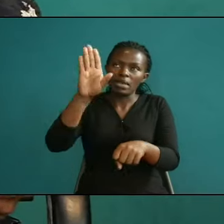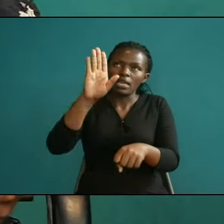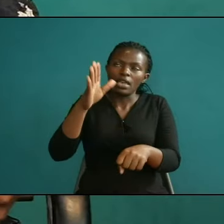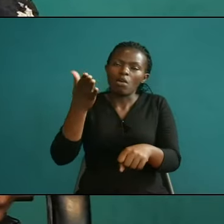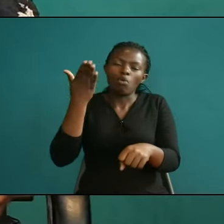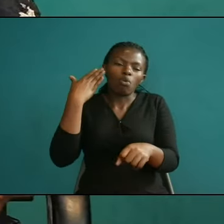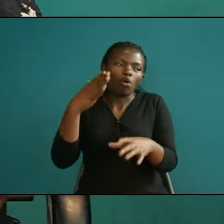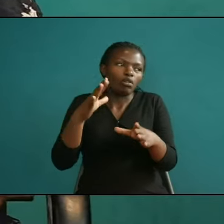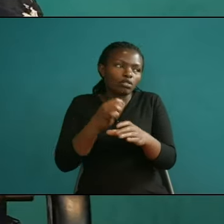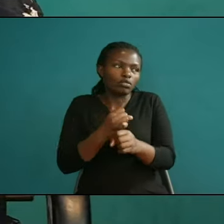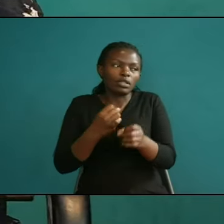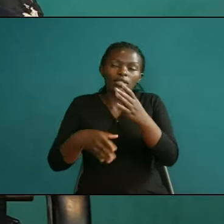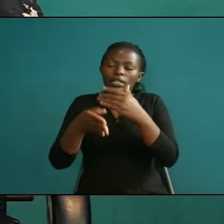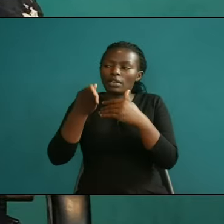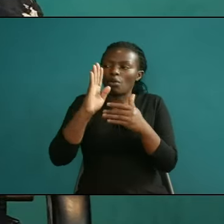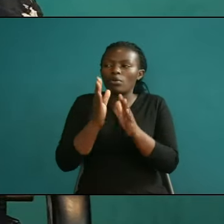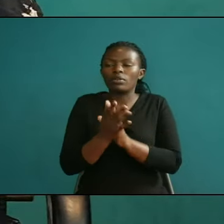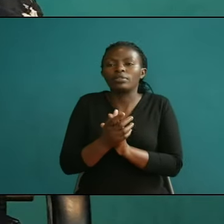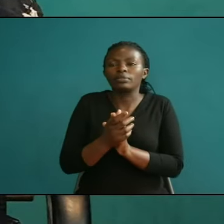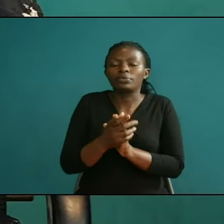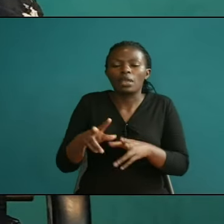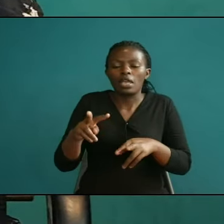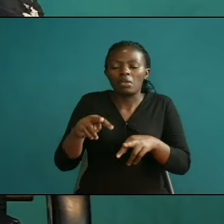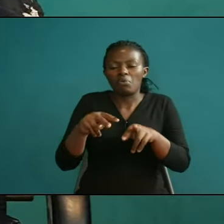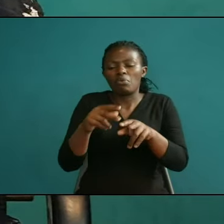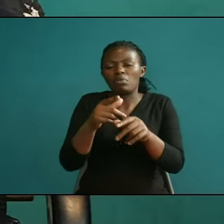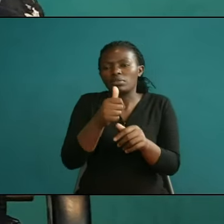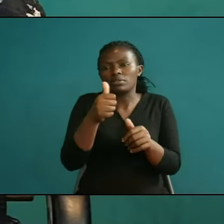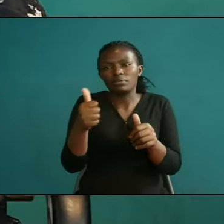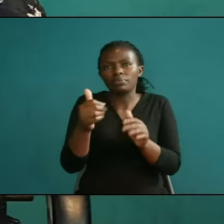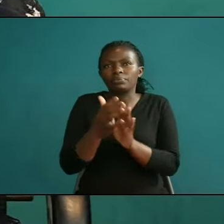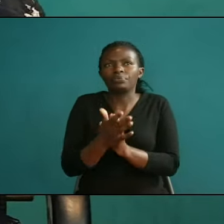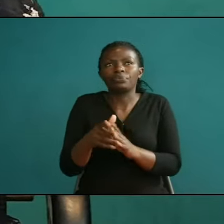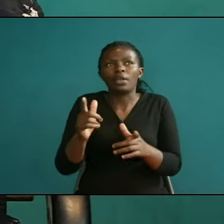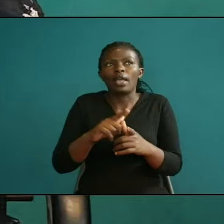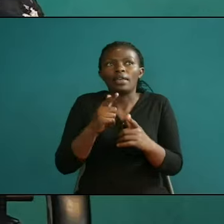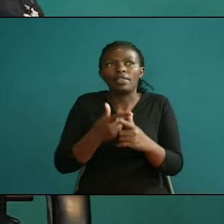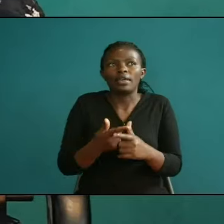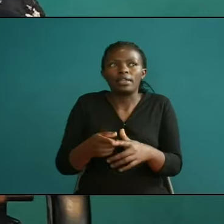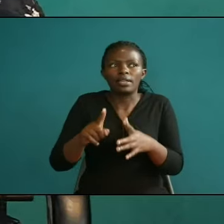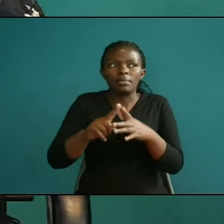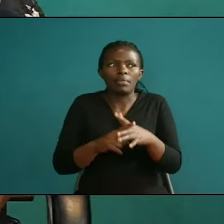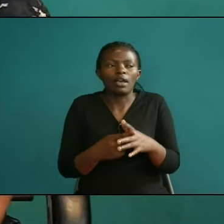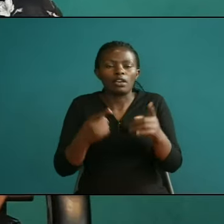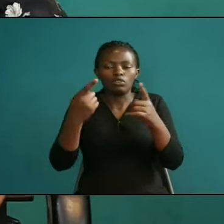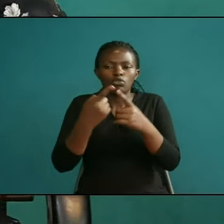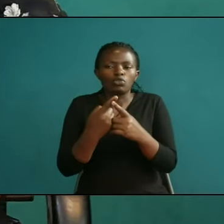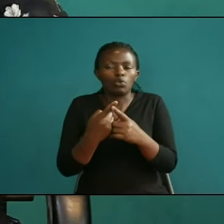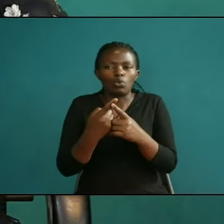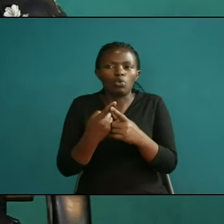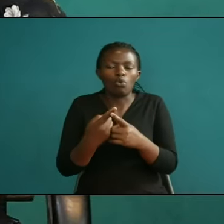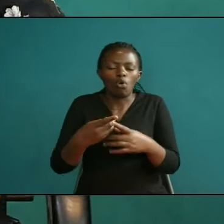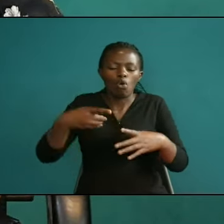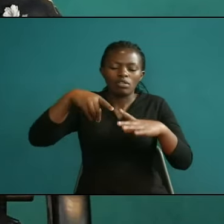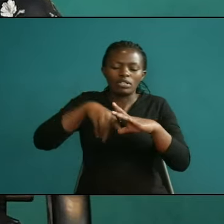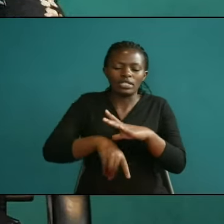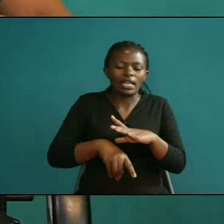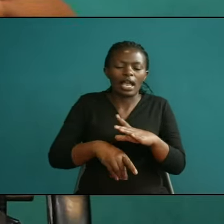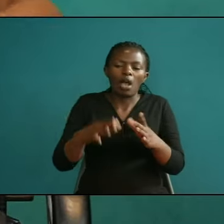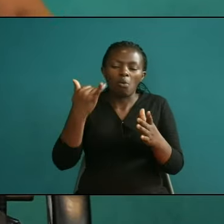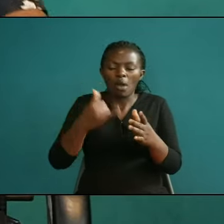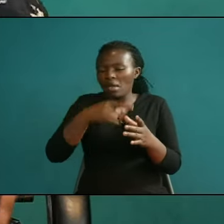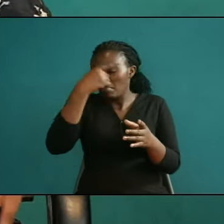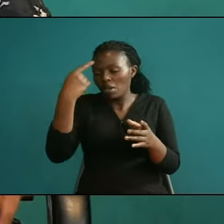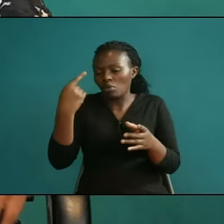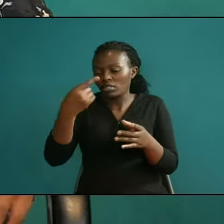of the boat, he walked a bit, but then he began to sink due to lack of faith. He